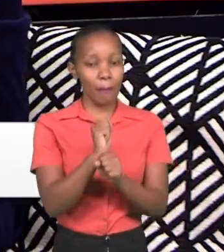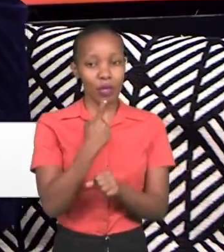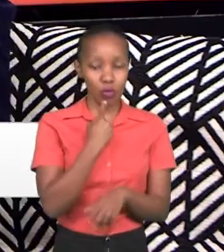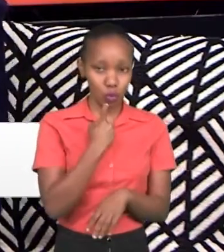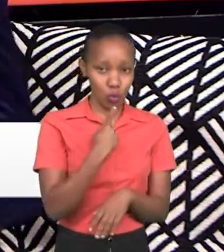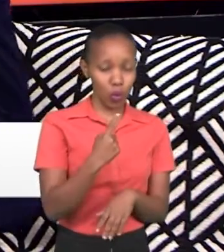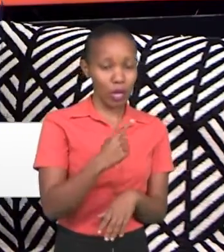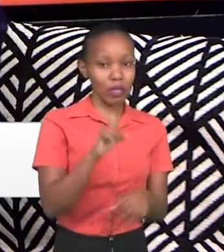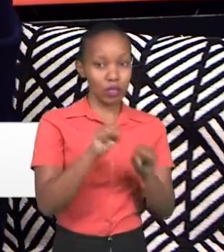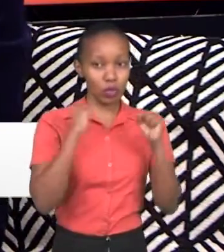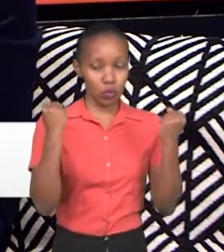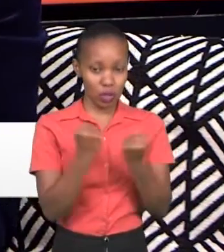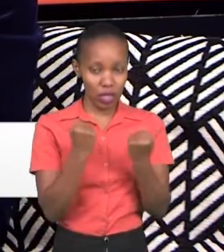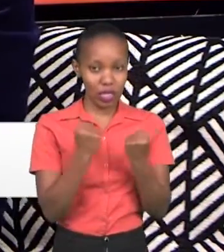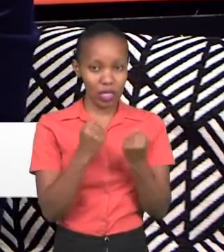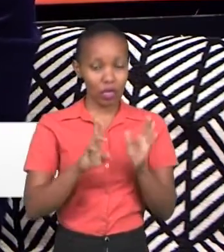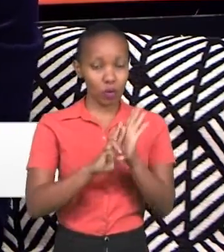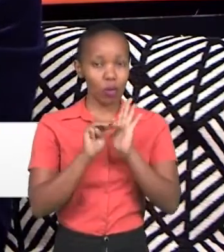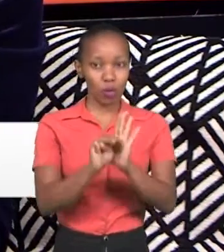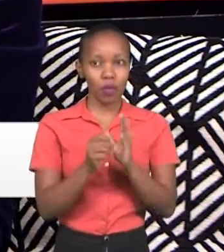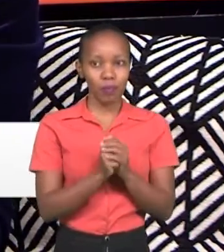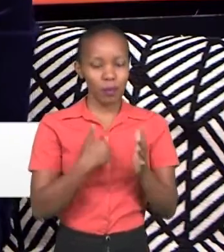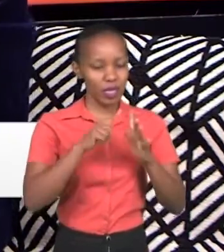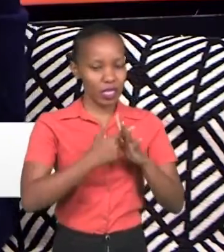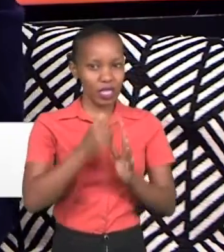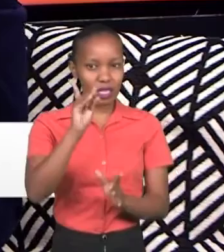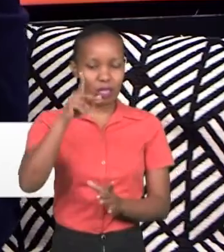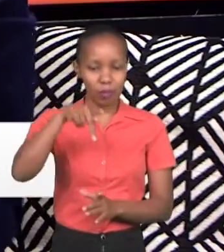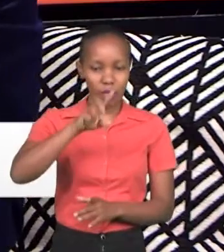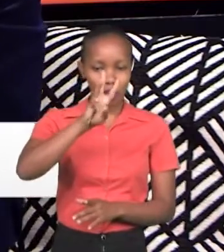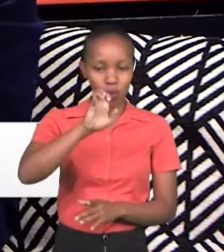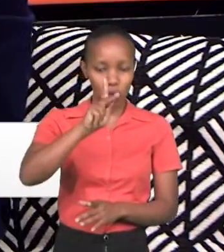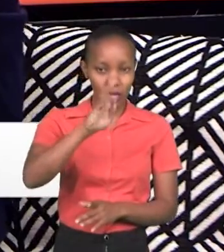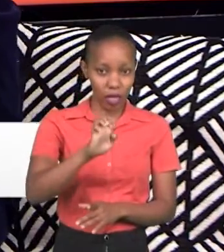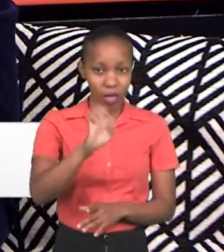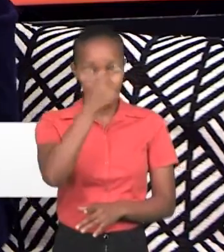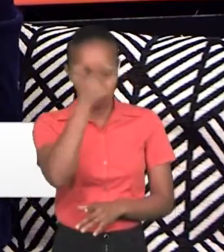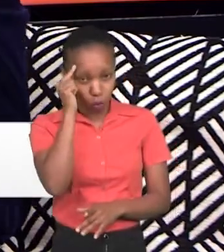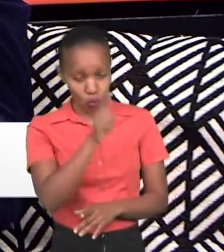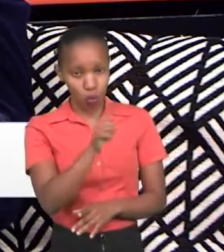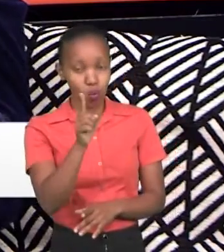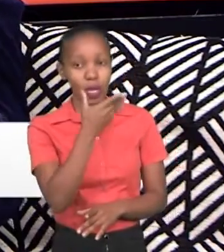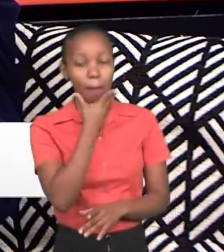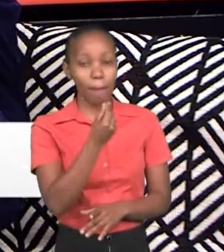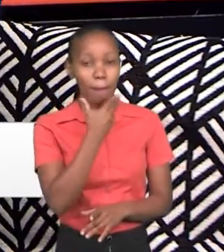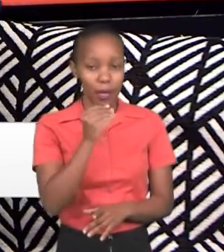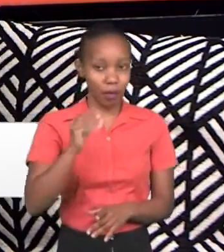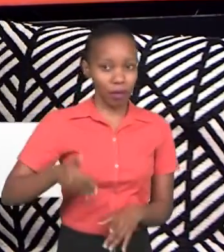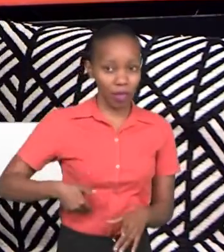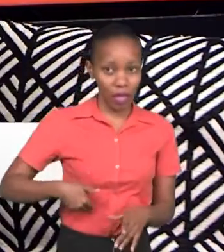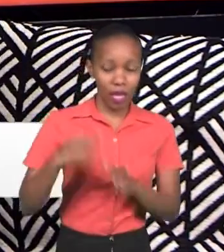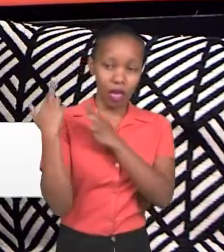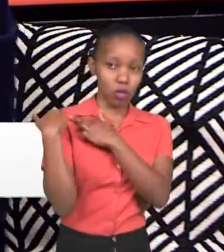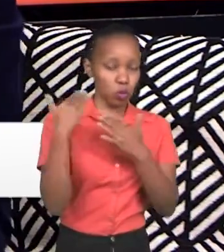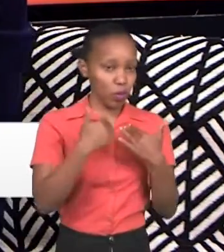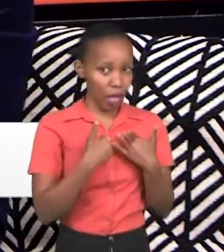you're the societal mirror of what is happening. I'll start with you, DP, because now, as a young man, there's that